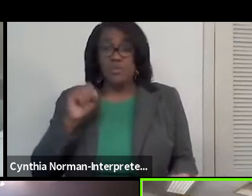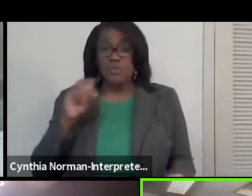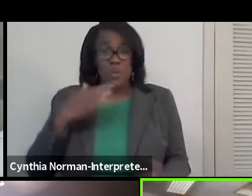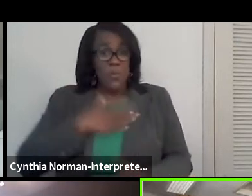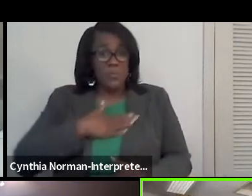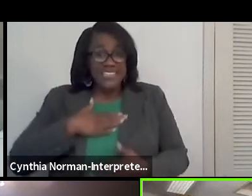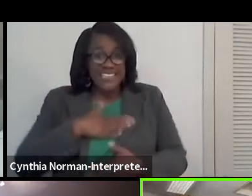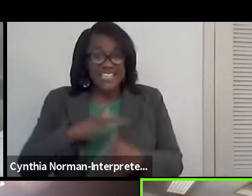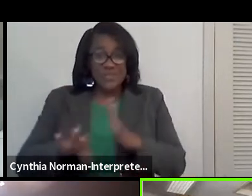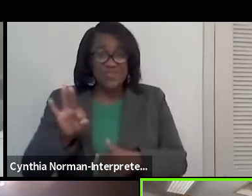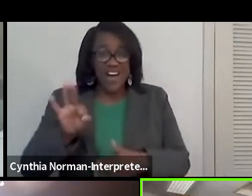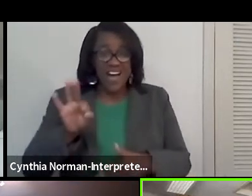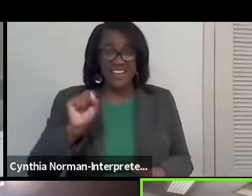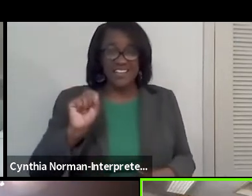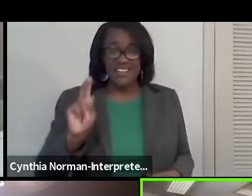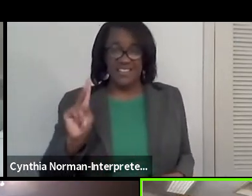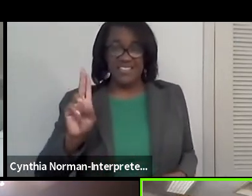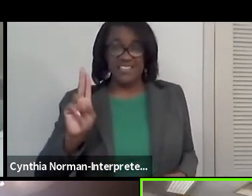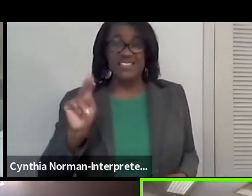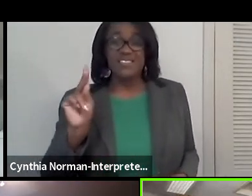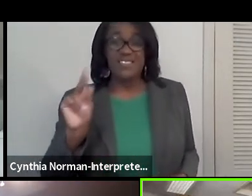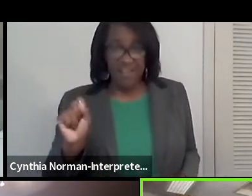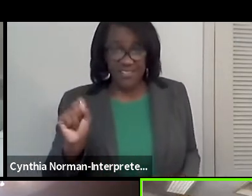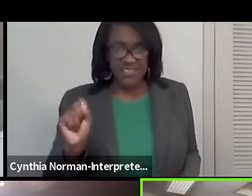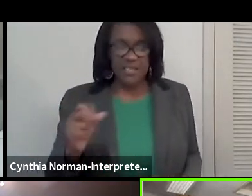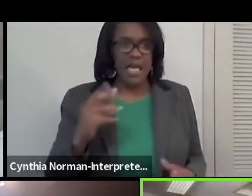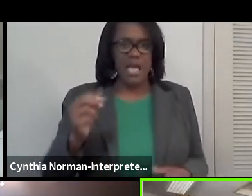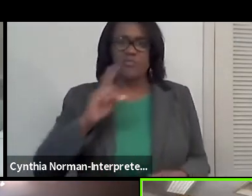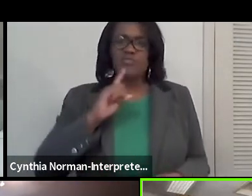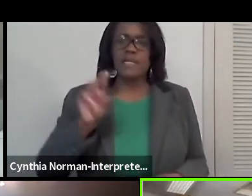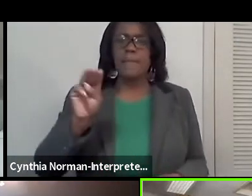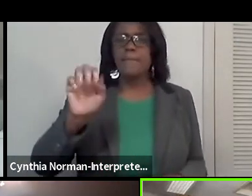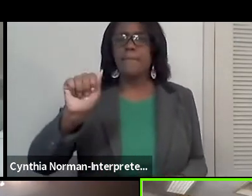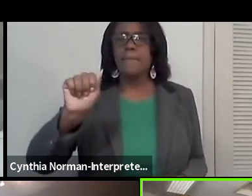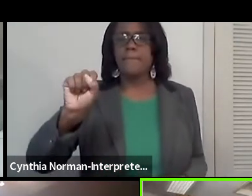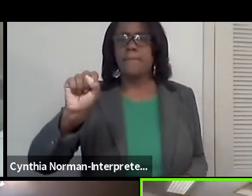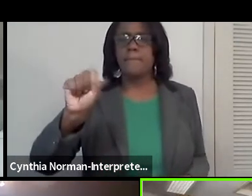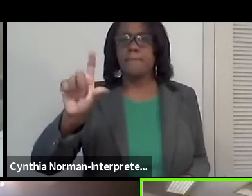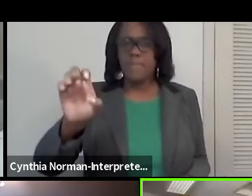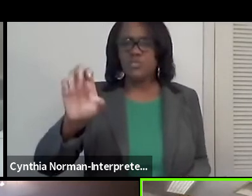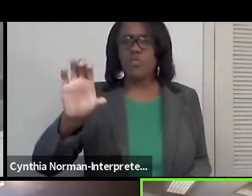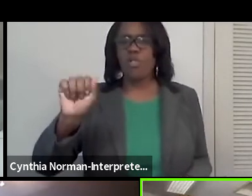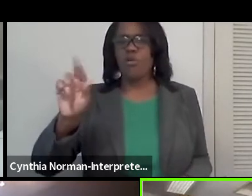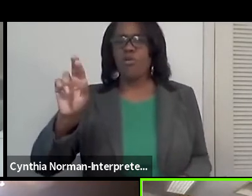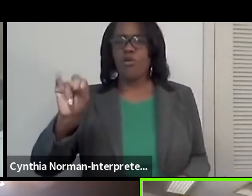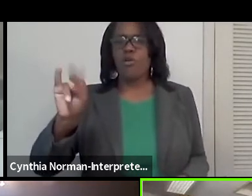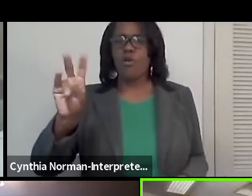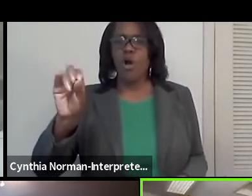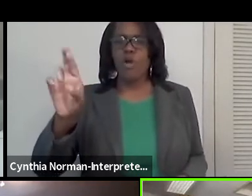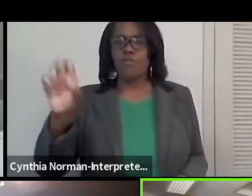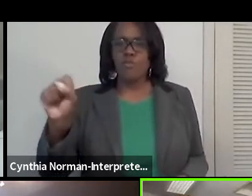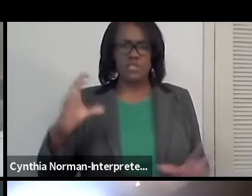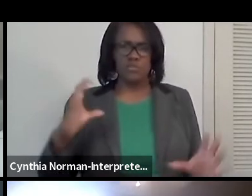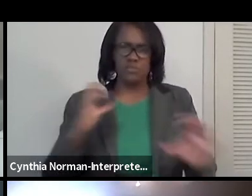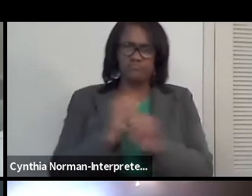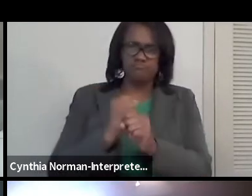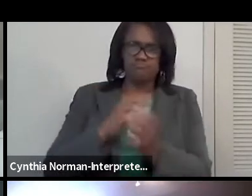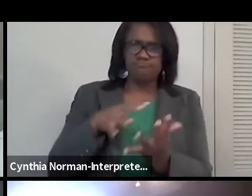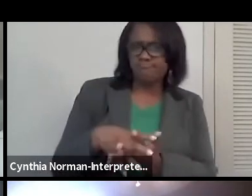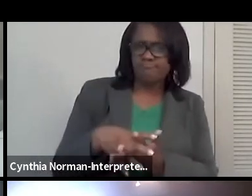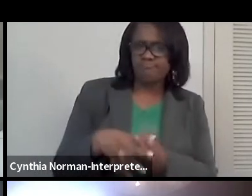find skunks and to kind of mesocarnivores in general and to kind of burrow in that space.